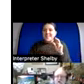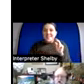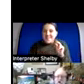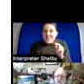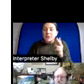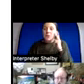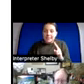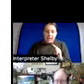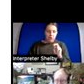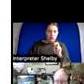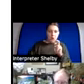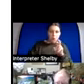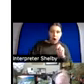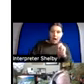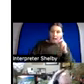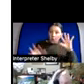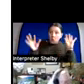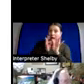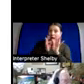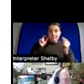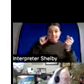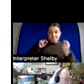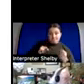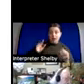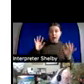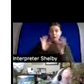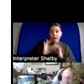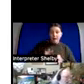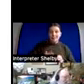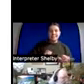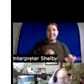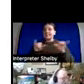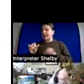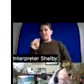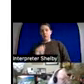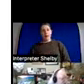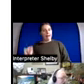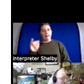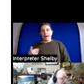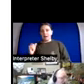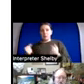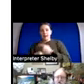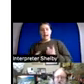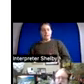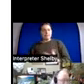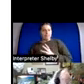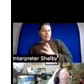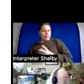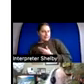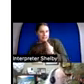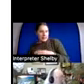modern artificial intelligence systems look like too and they have fancy names like gan or